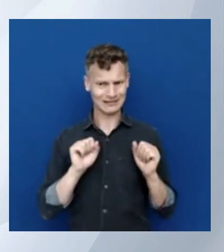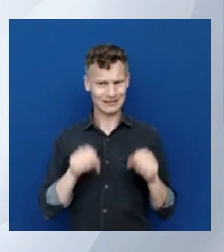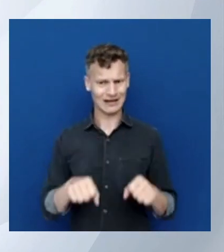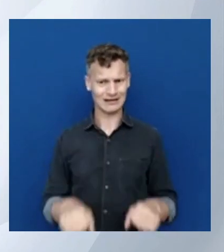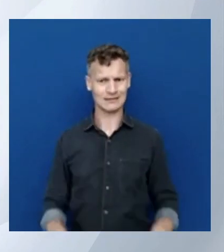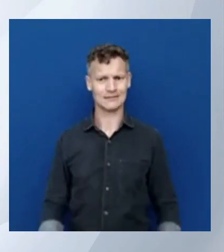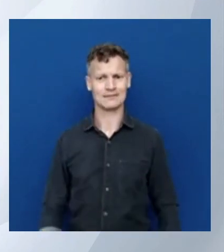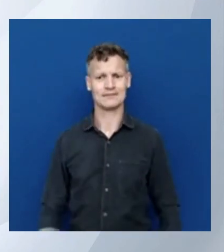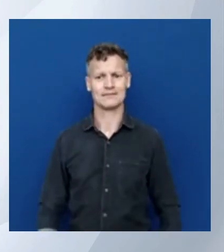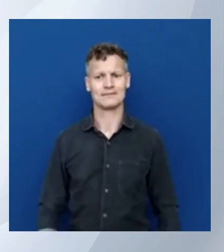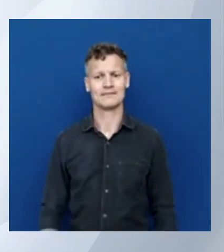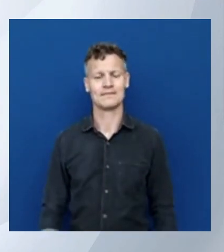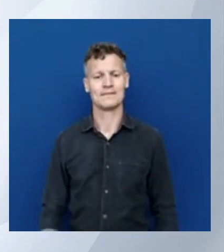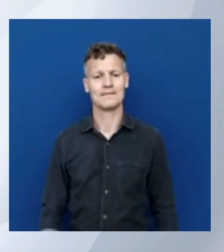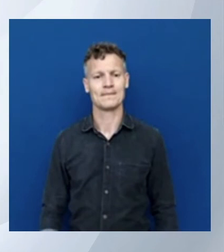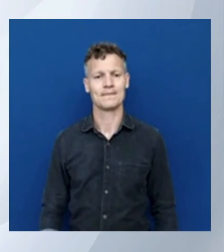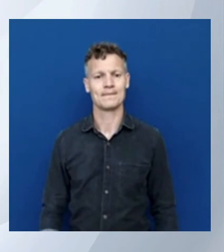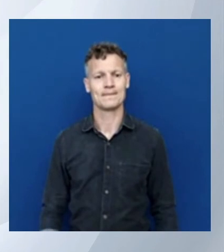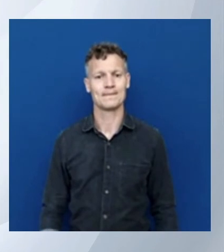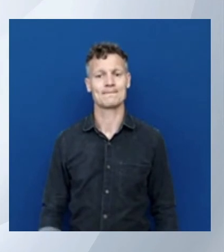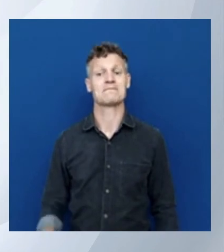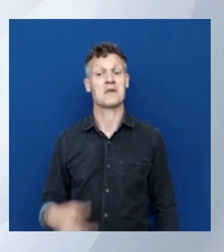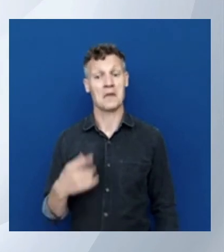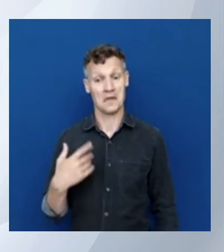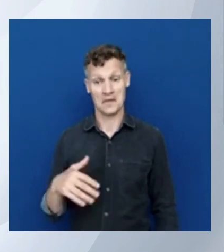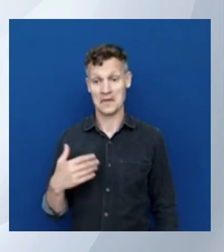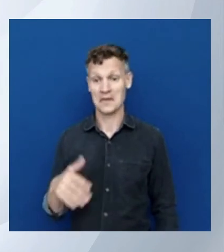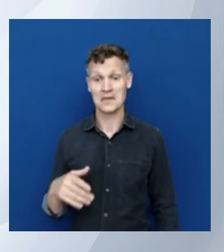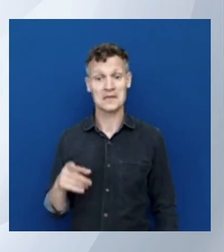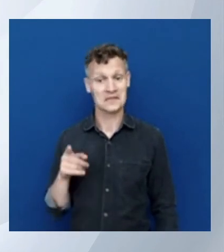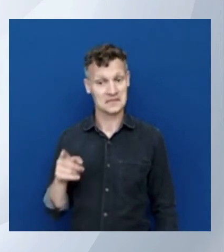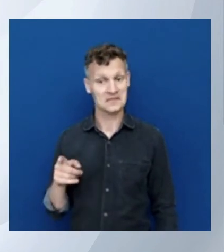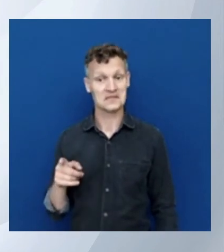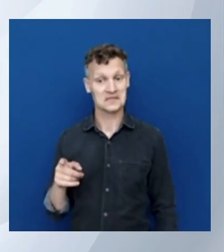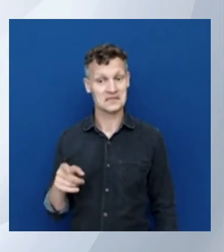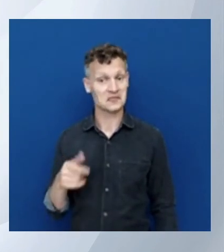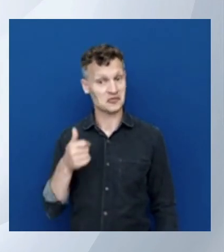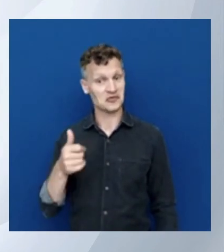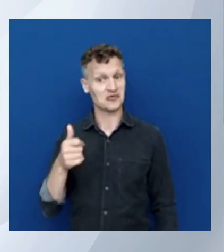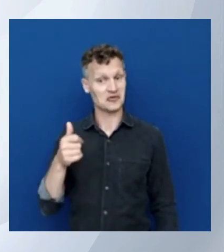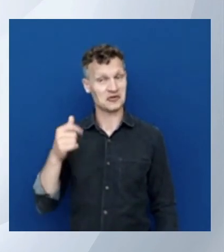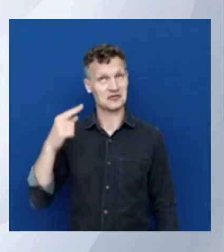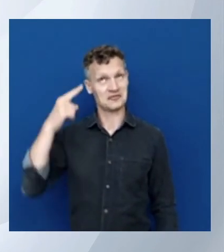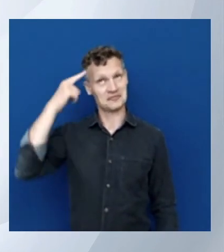Okay, that's something to get started with, I think,